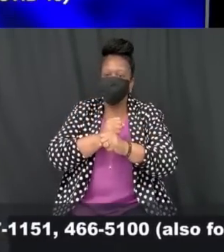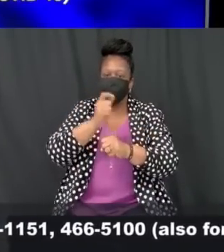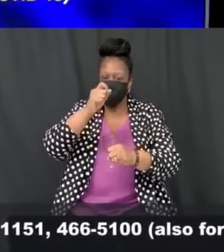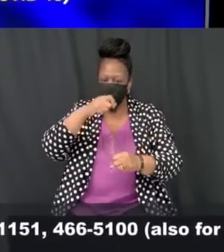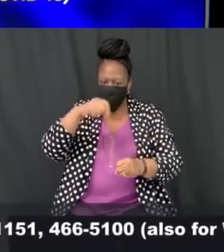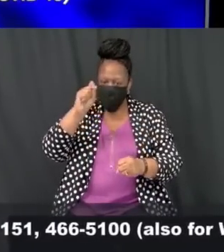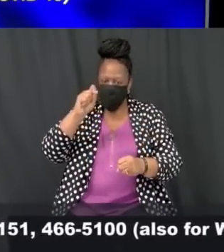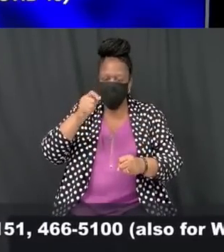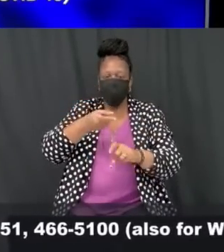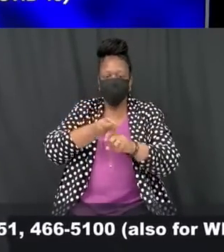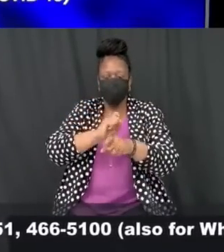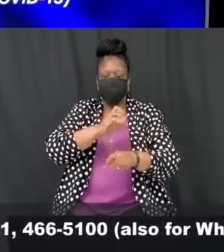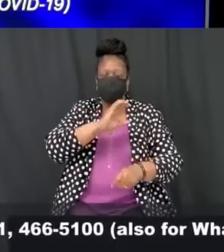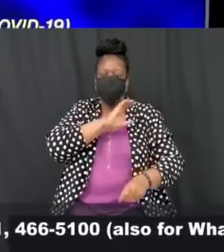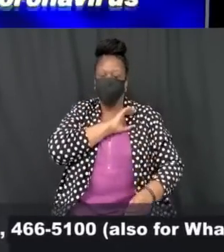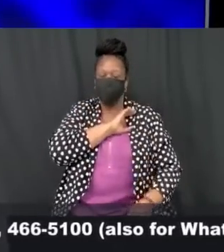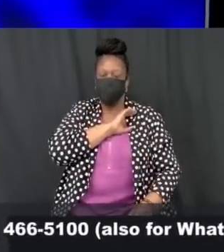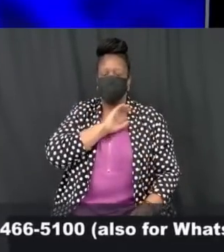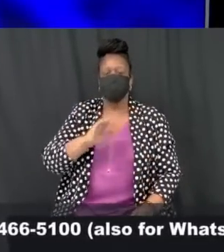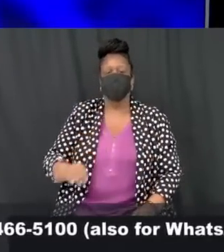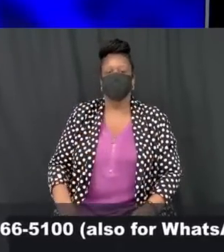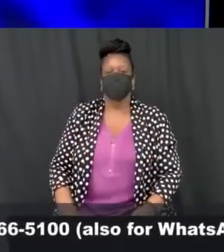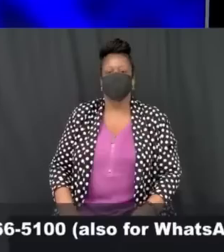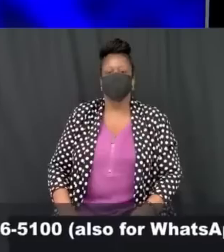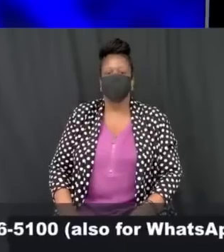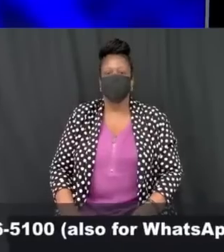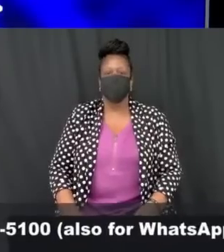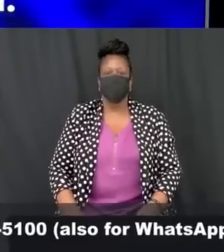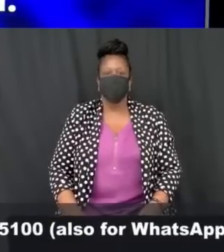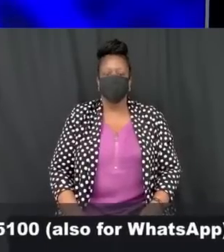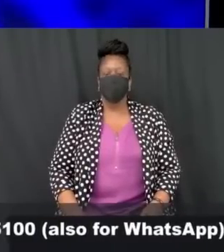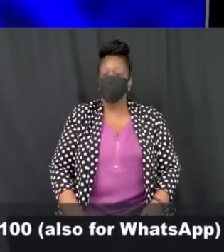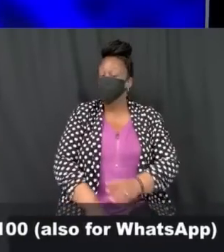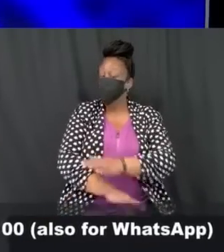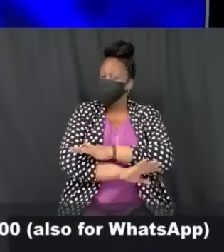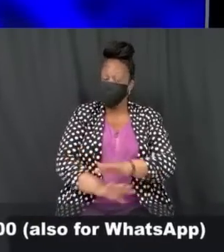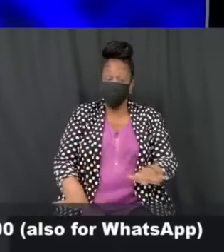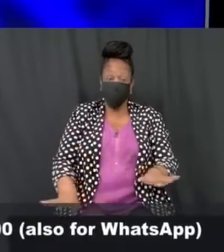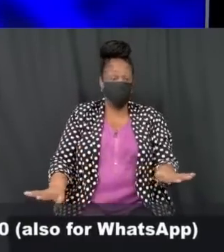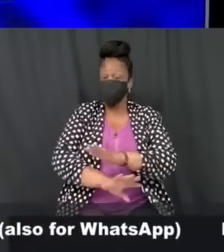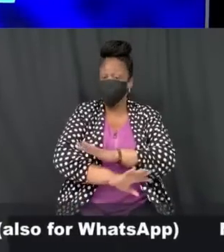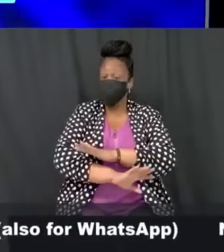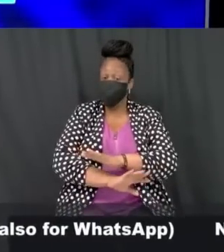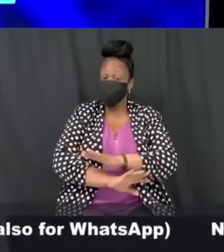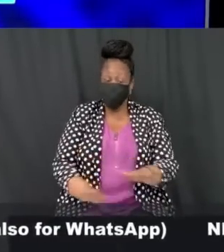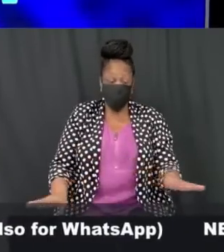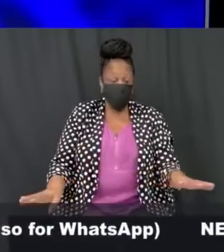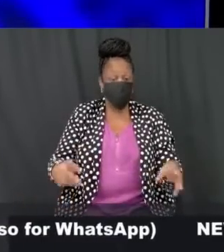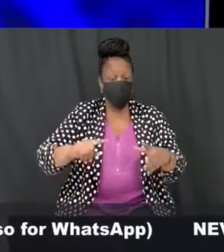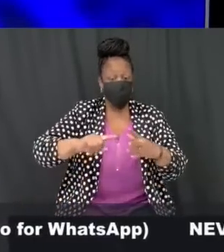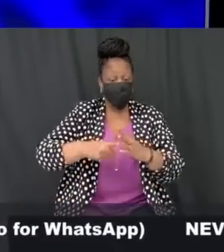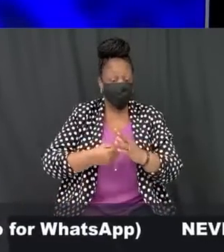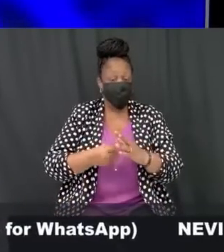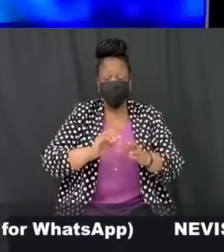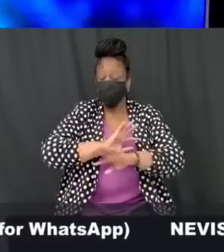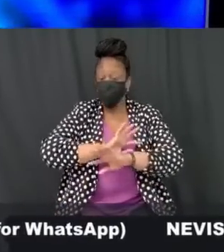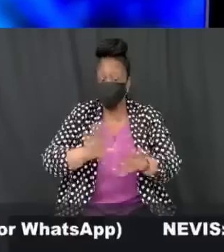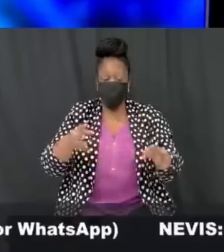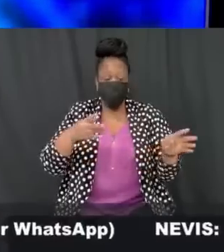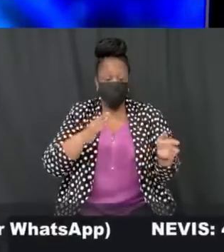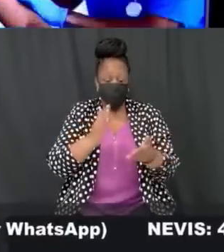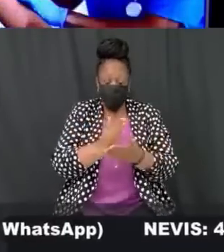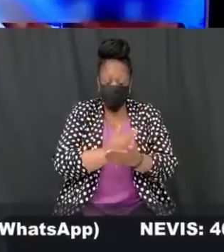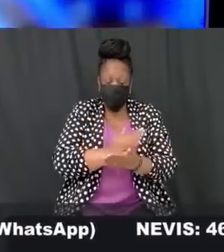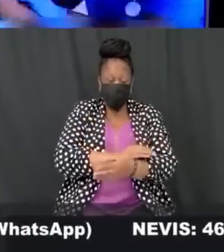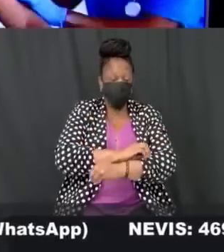Regulation 9 prohibits any person from hosting, attending, or visit any private party or